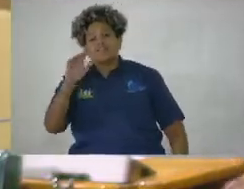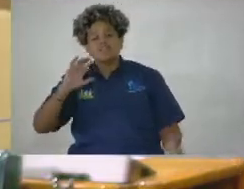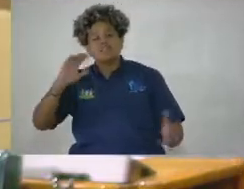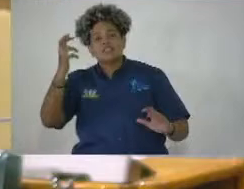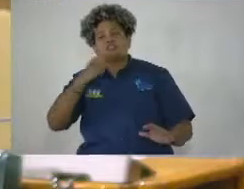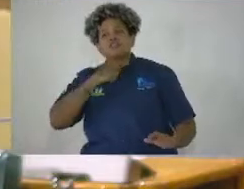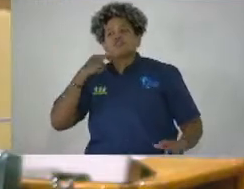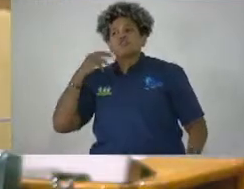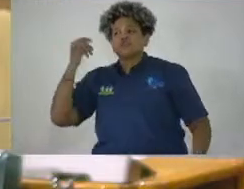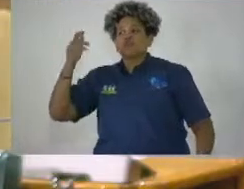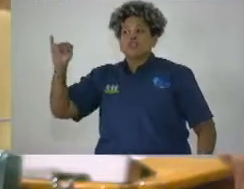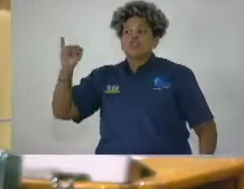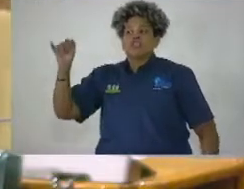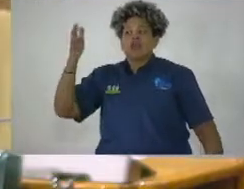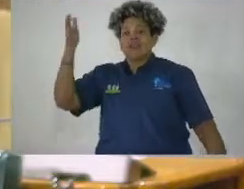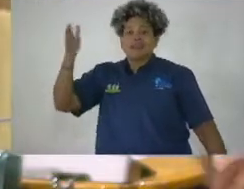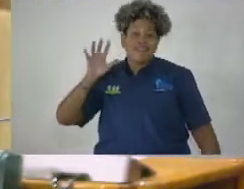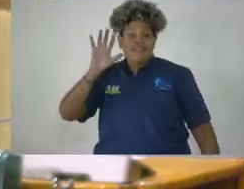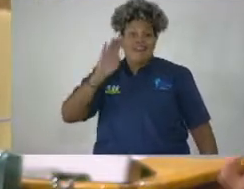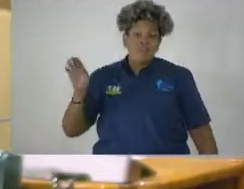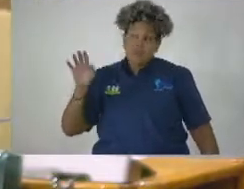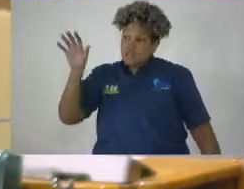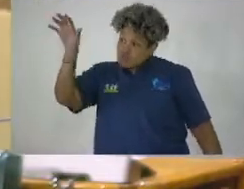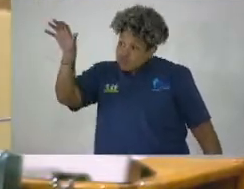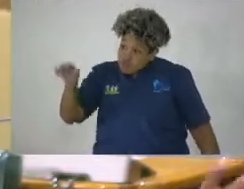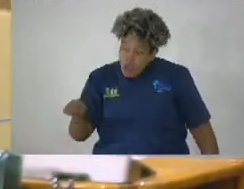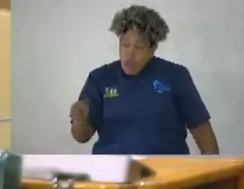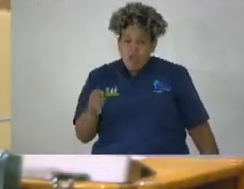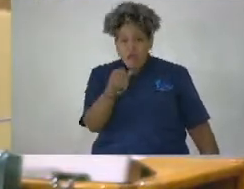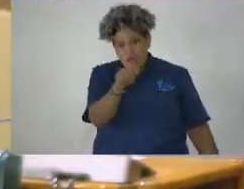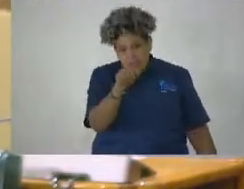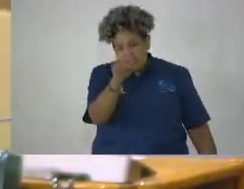risk insurance money to draw on.